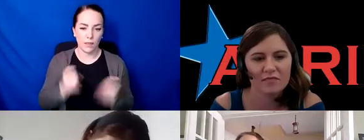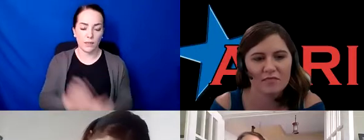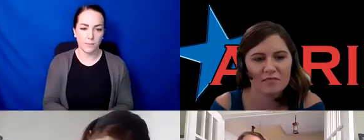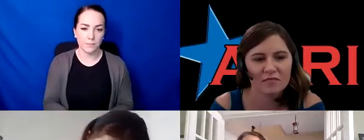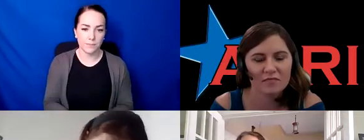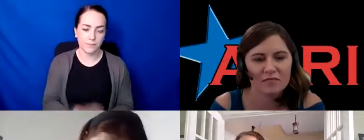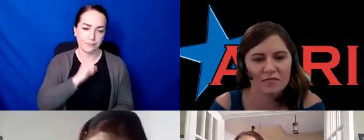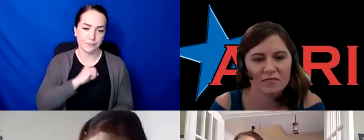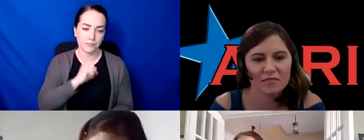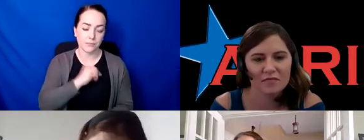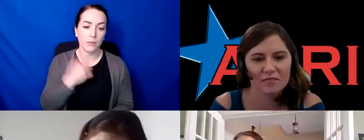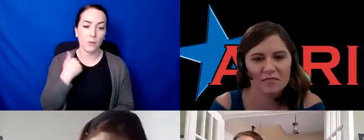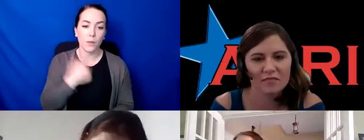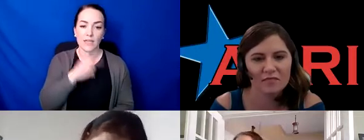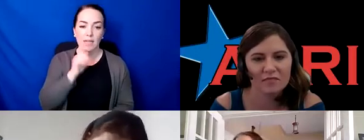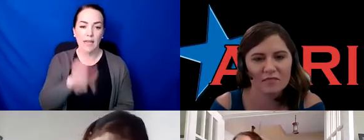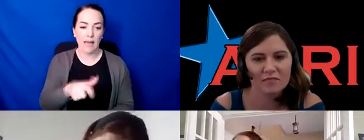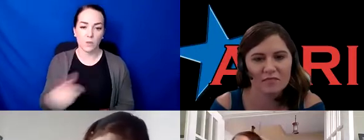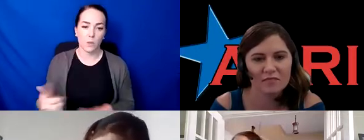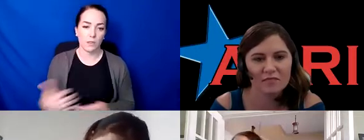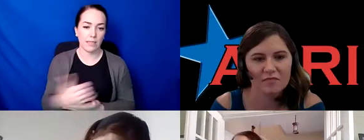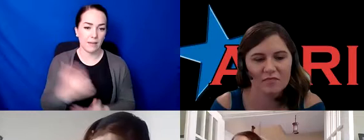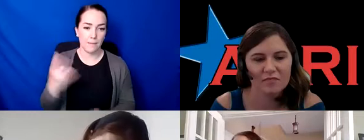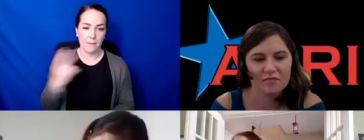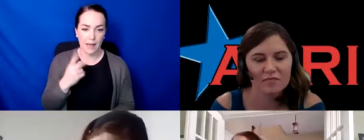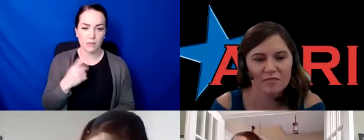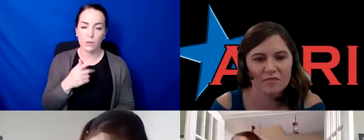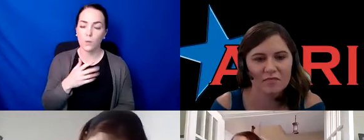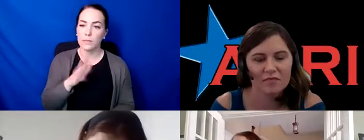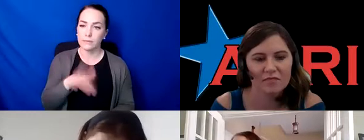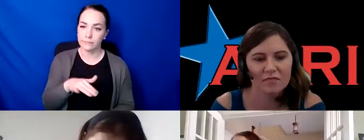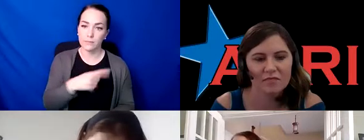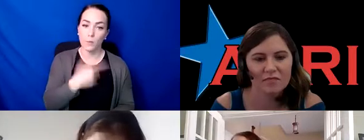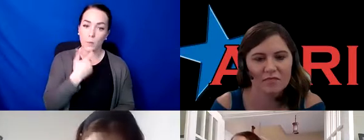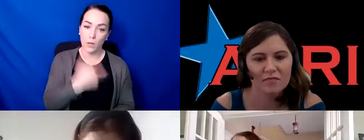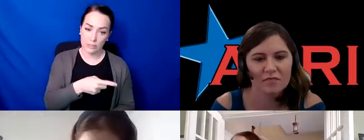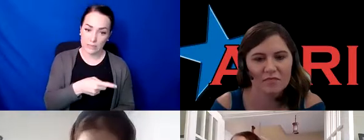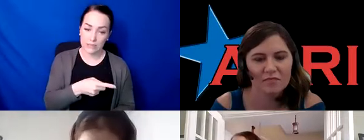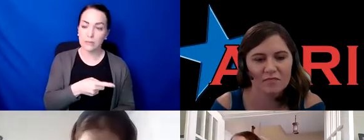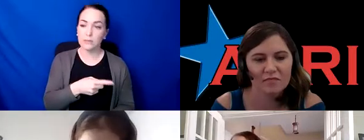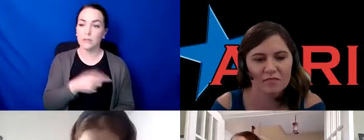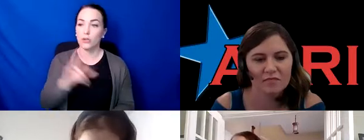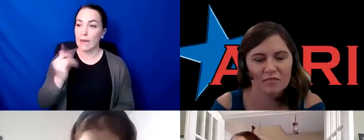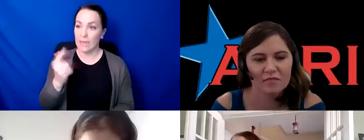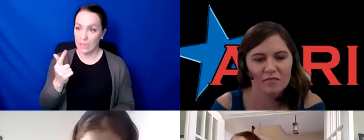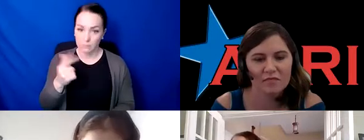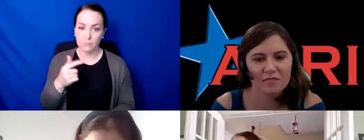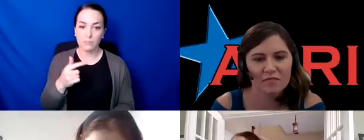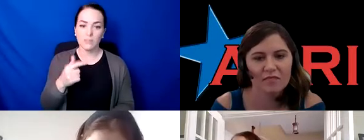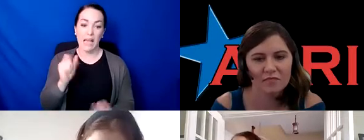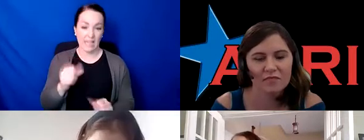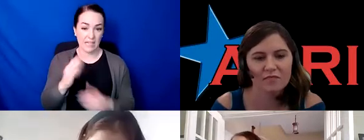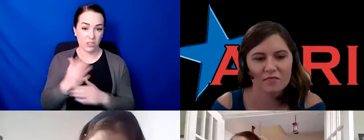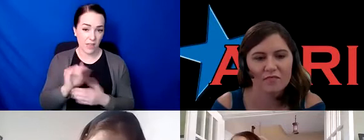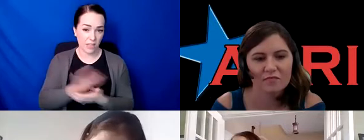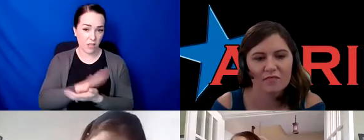And we didn't have to get it back. So it was hey, we're going to watch this. This is what it's rated. And I can share that document with you of kind of how we